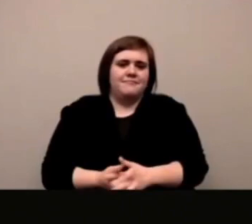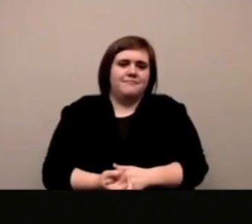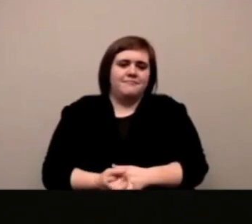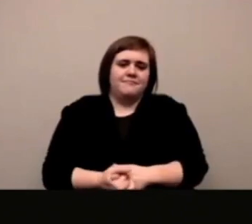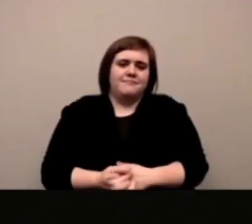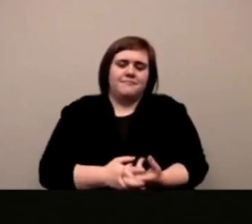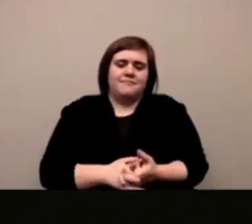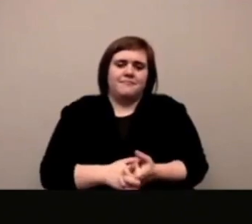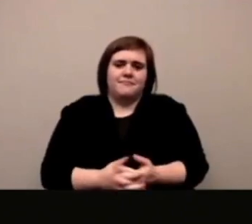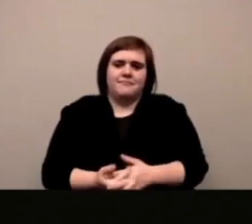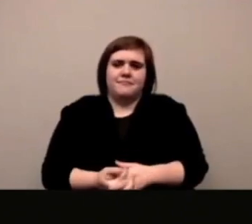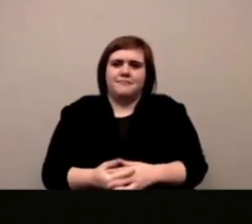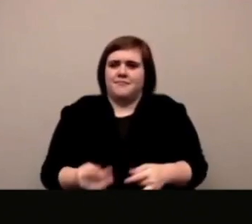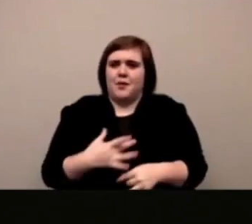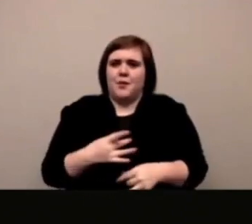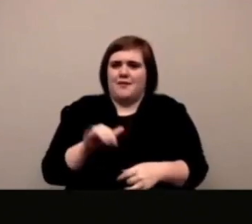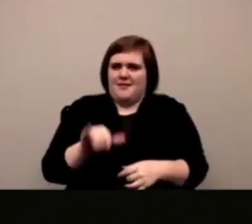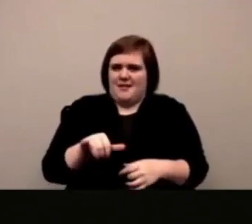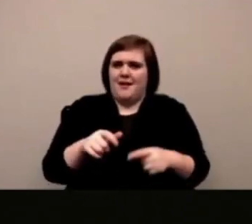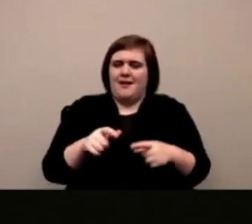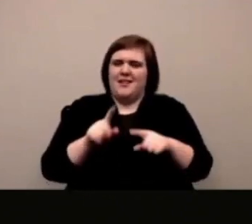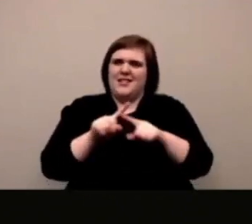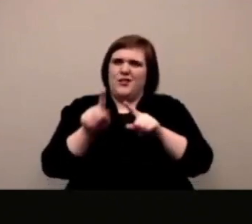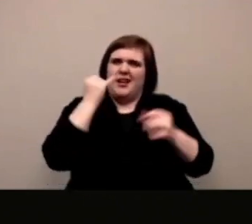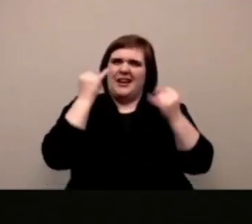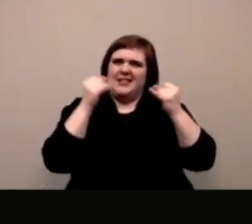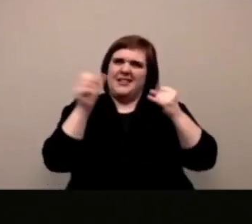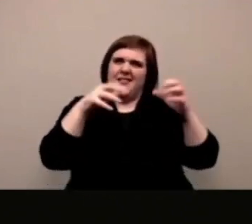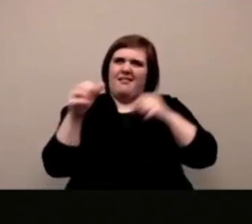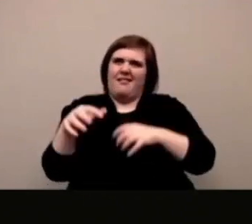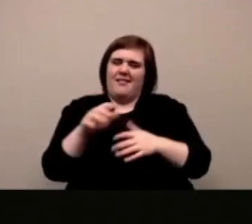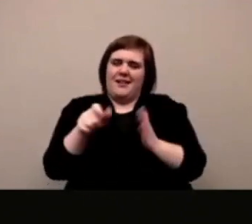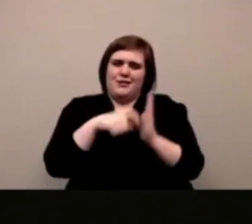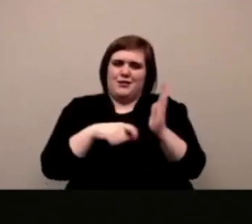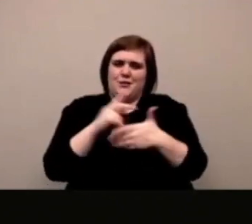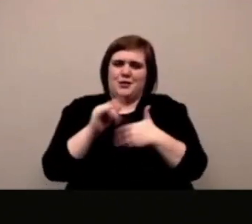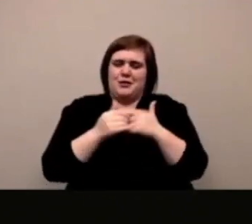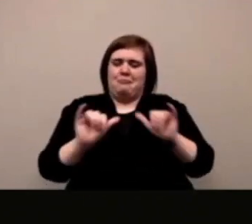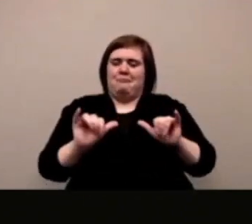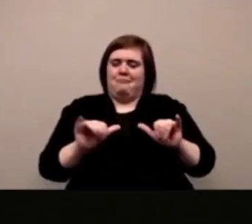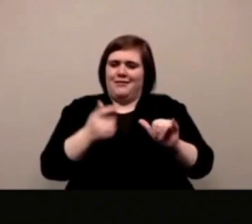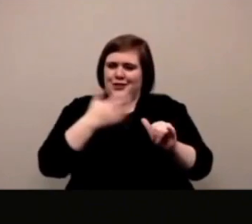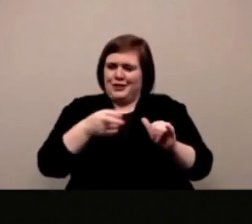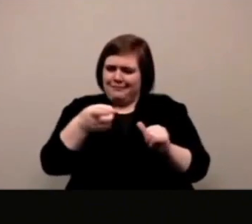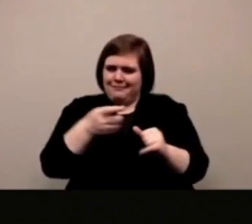I love the combining of ideas across the Scratch conference. So good.